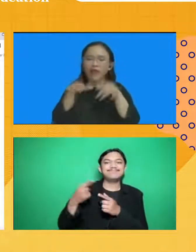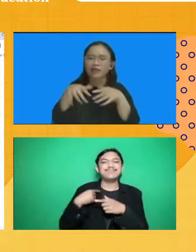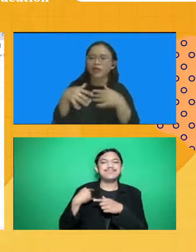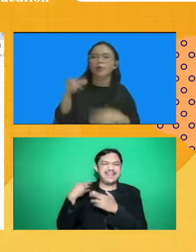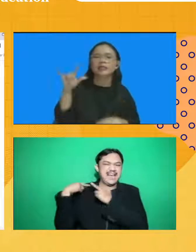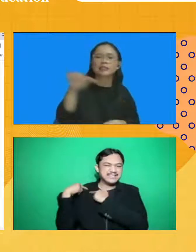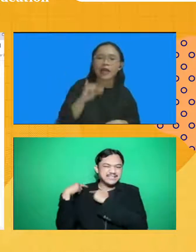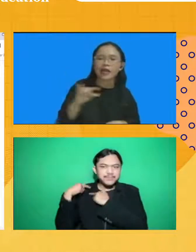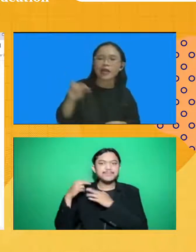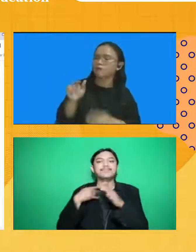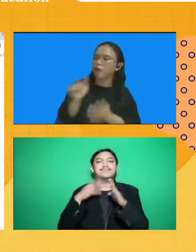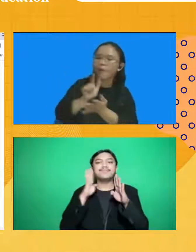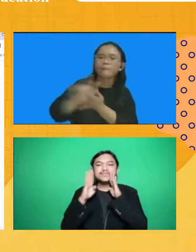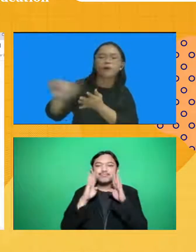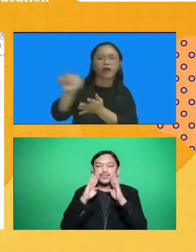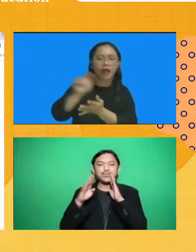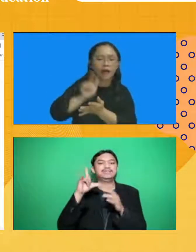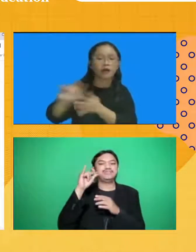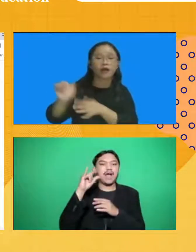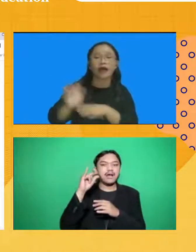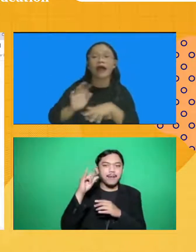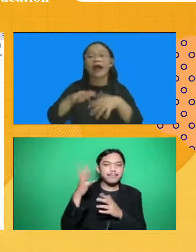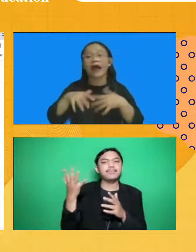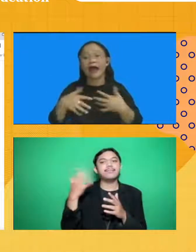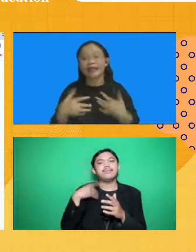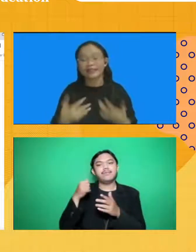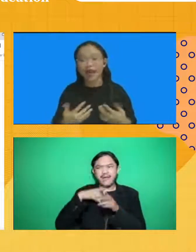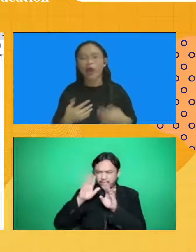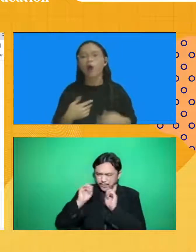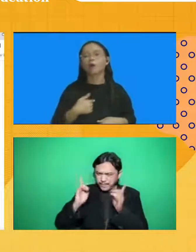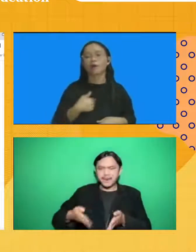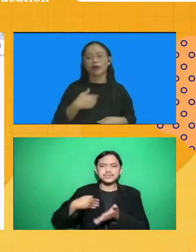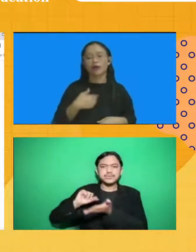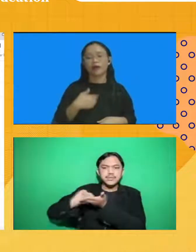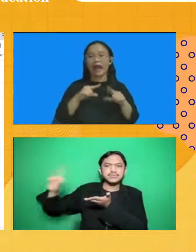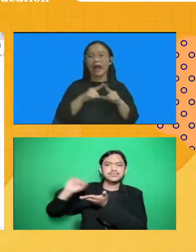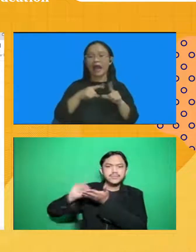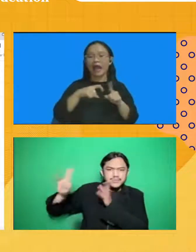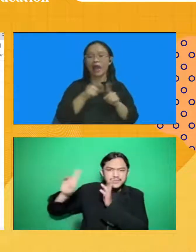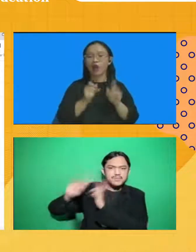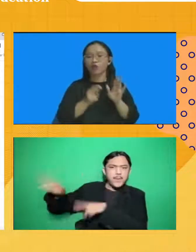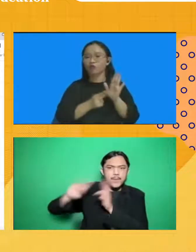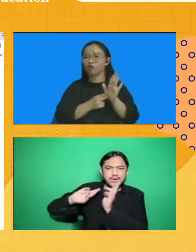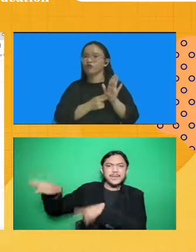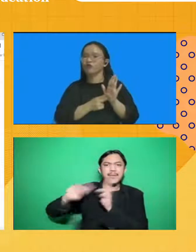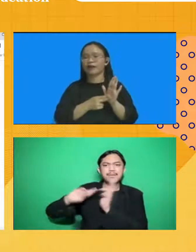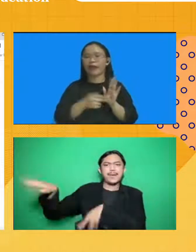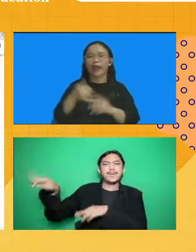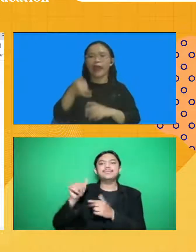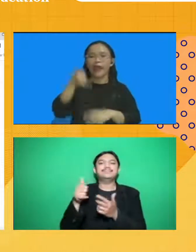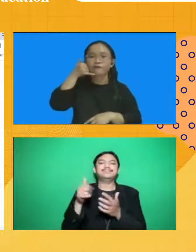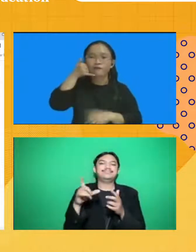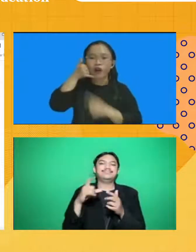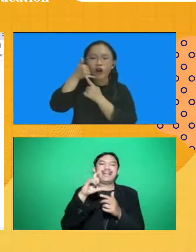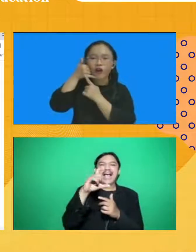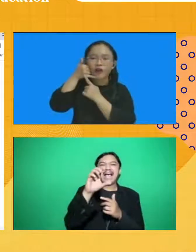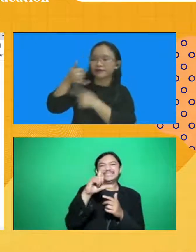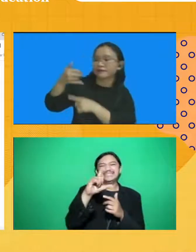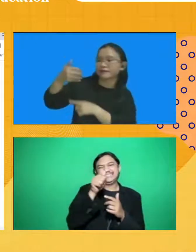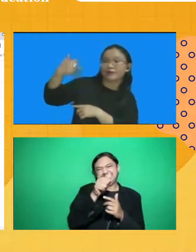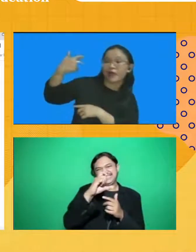protect myself too much, like I cover my laptop camera or my handphone camera, or